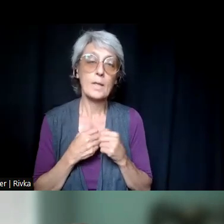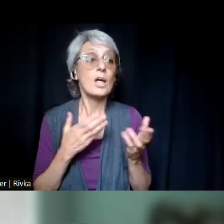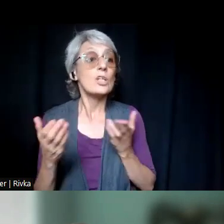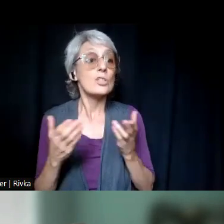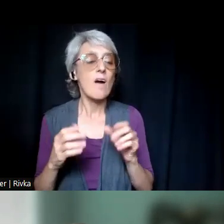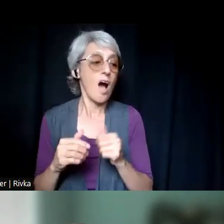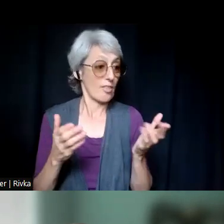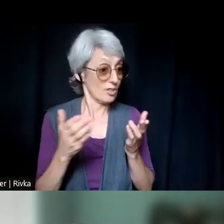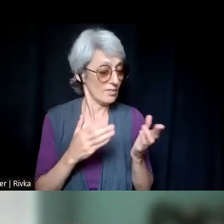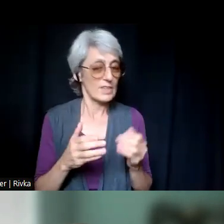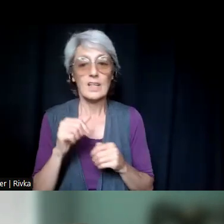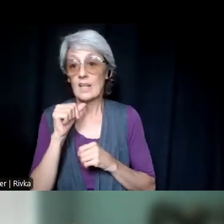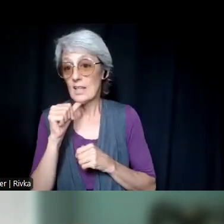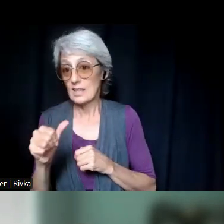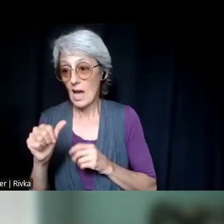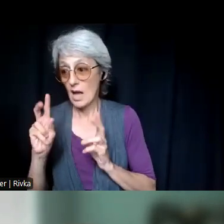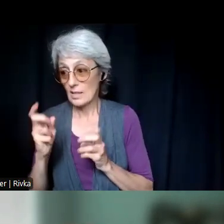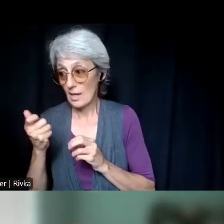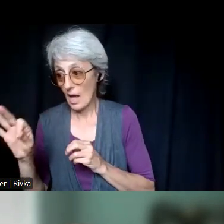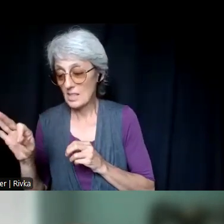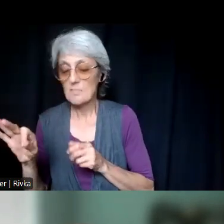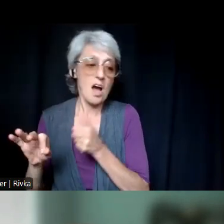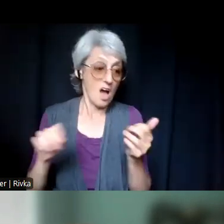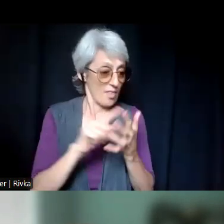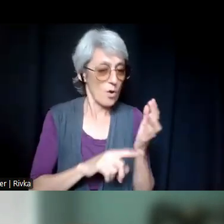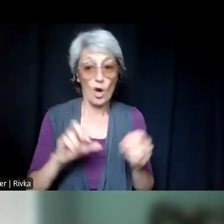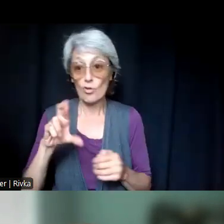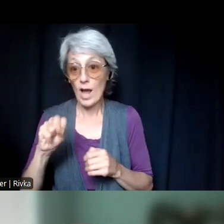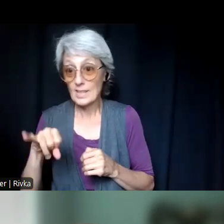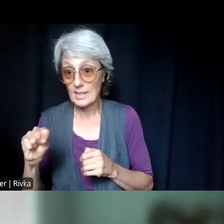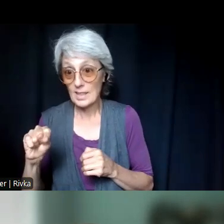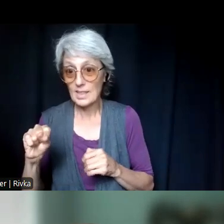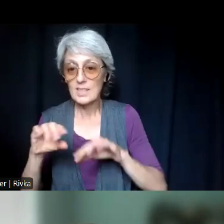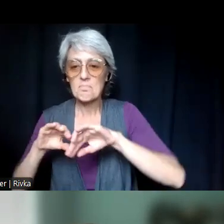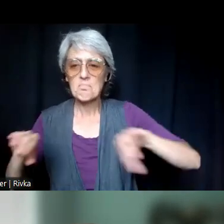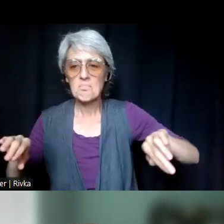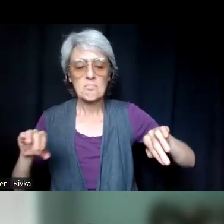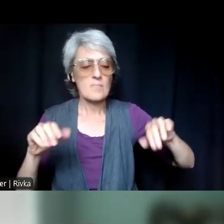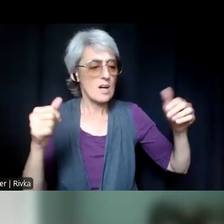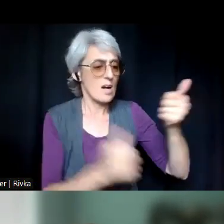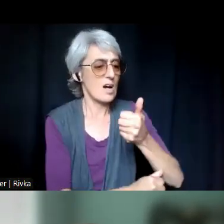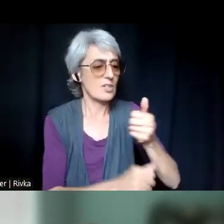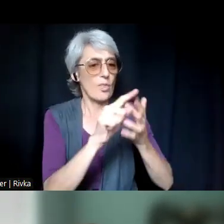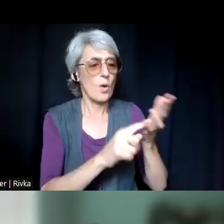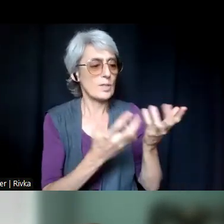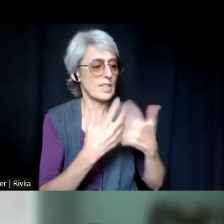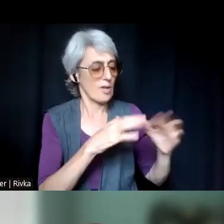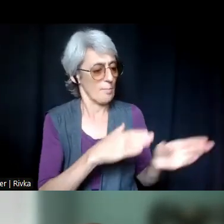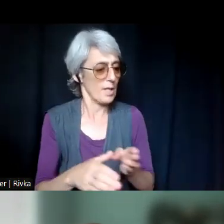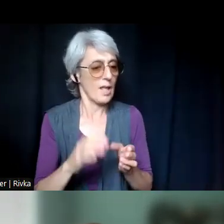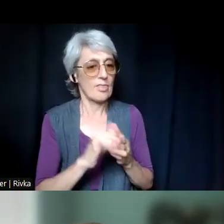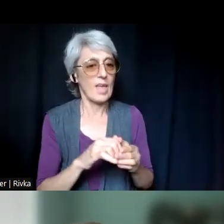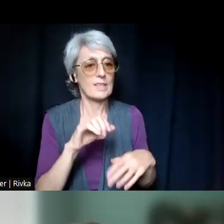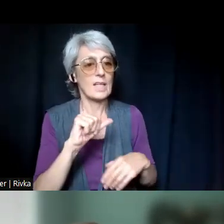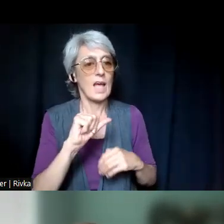non-Title 19 services or crisis have all moved under those integrated plans, which are the Access Complete Care